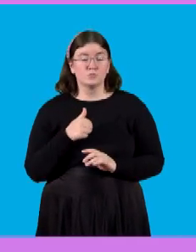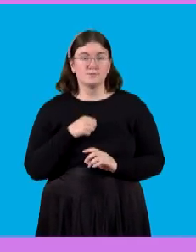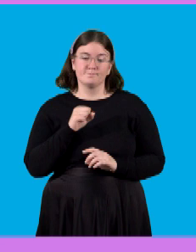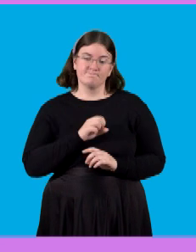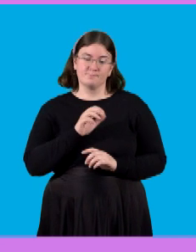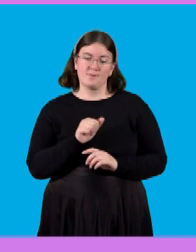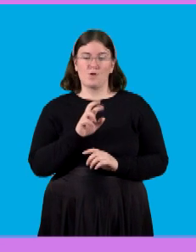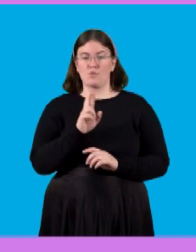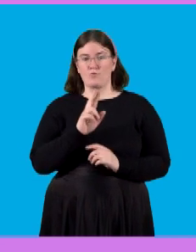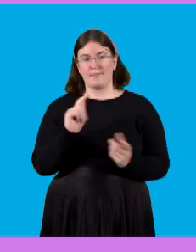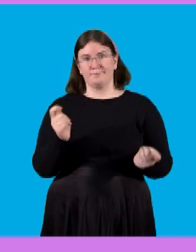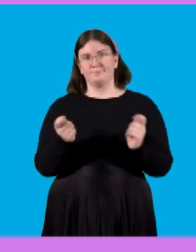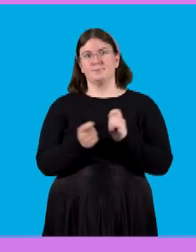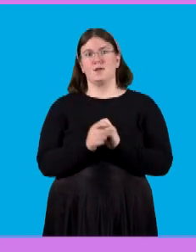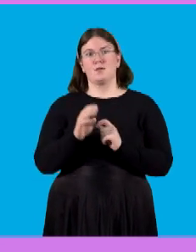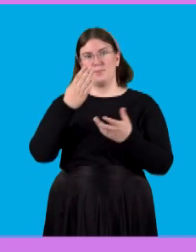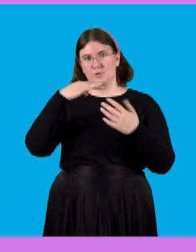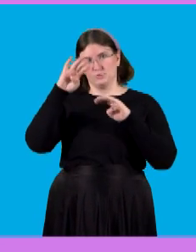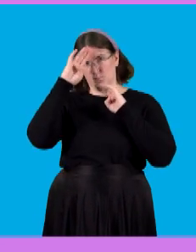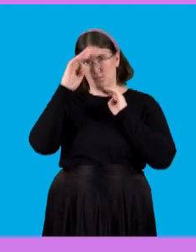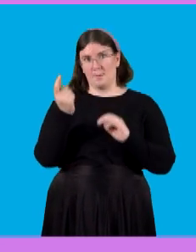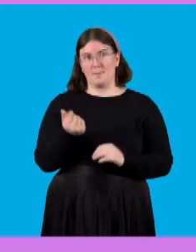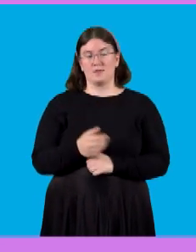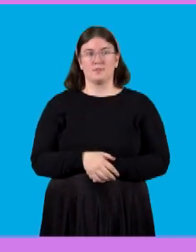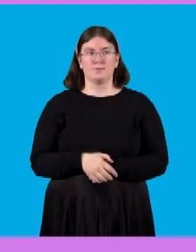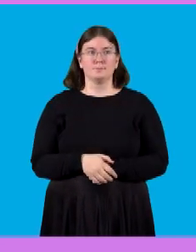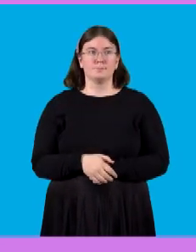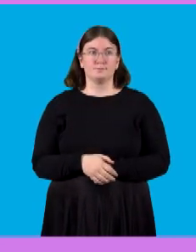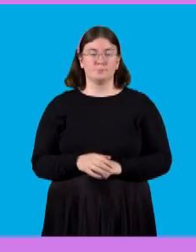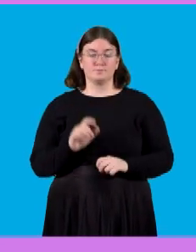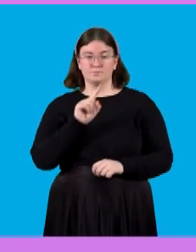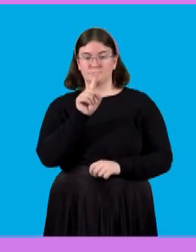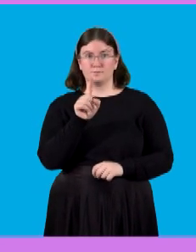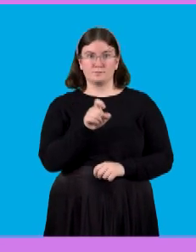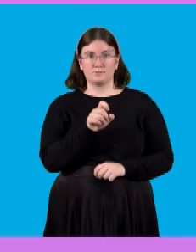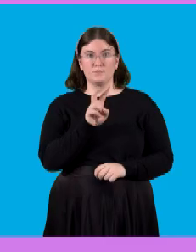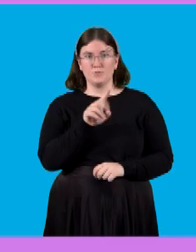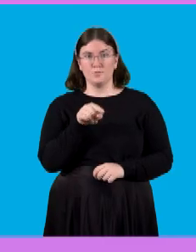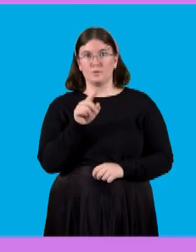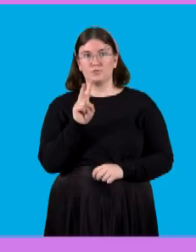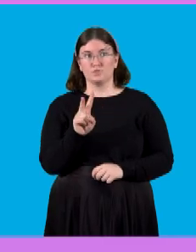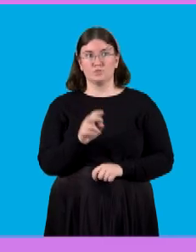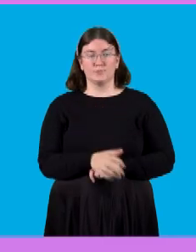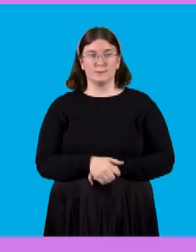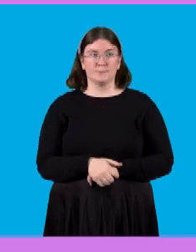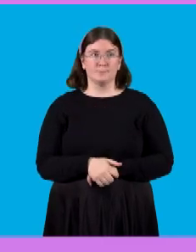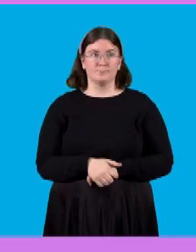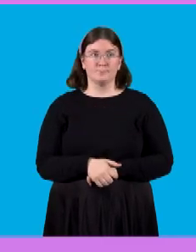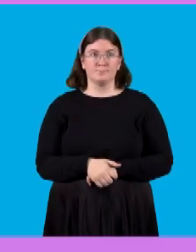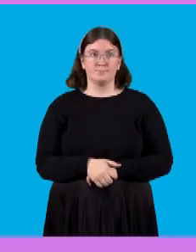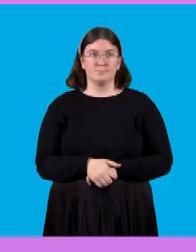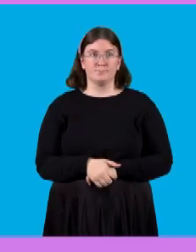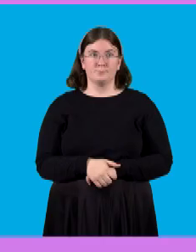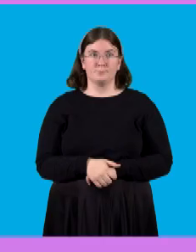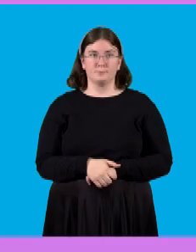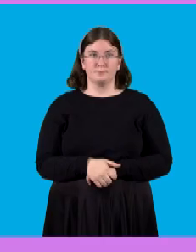converted basically from South African rand into Botswana pula. Question 2.2. Right, here we are